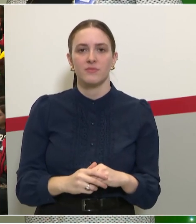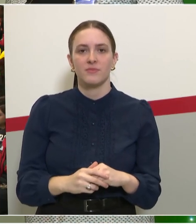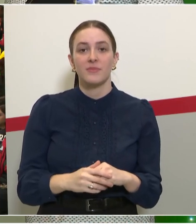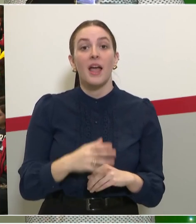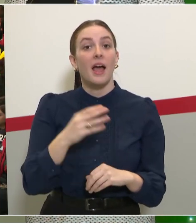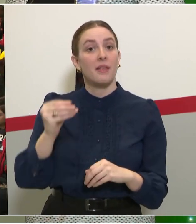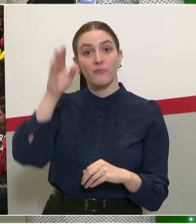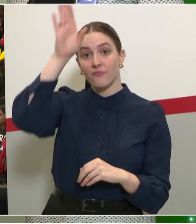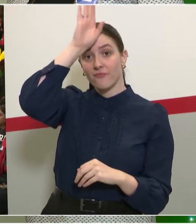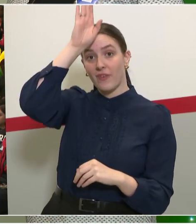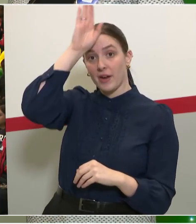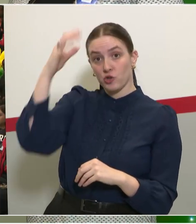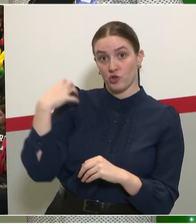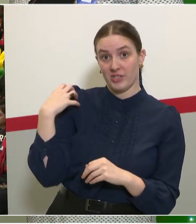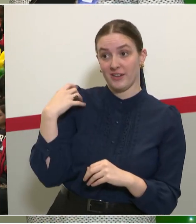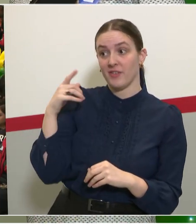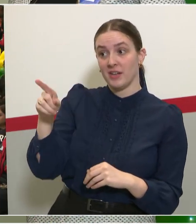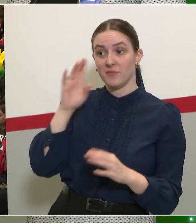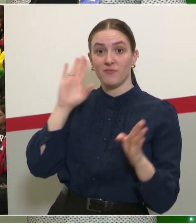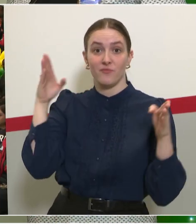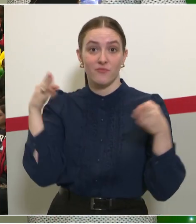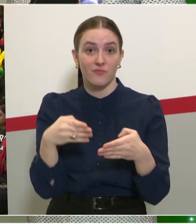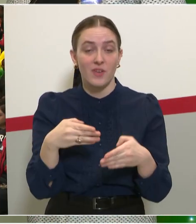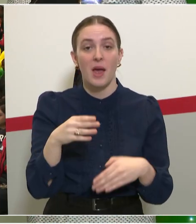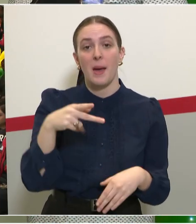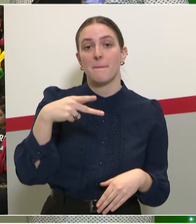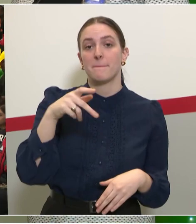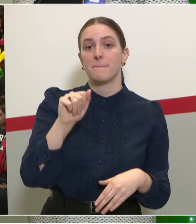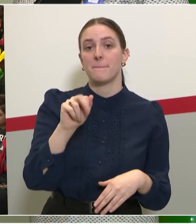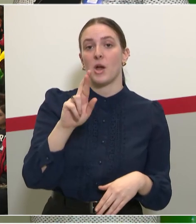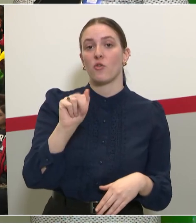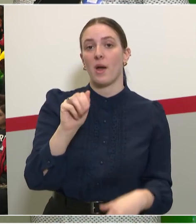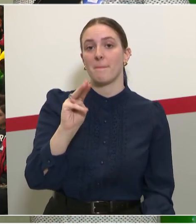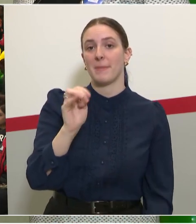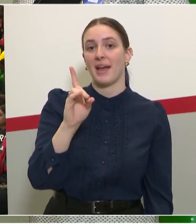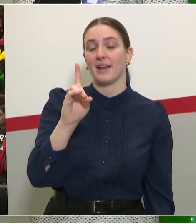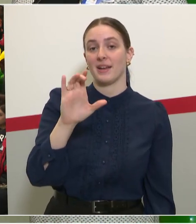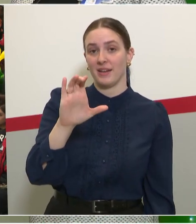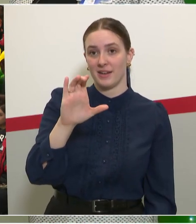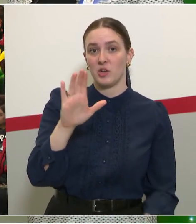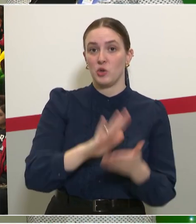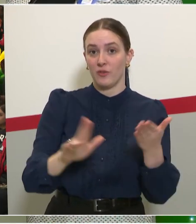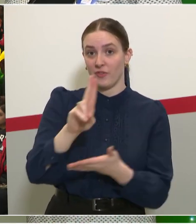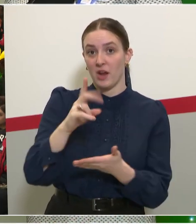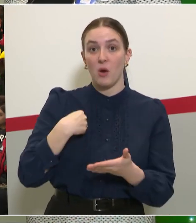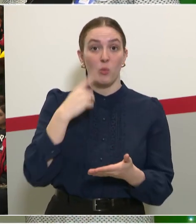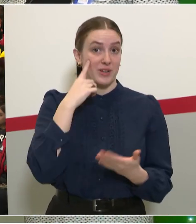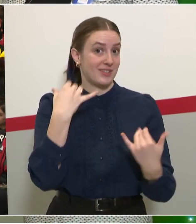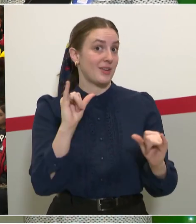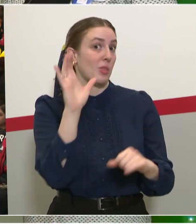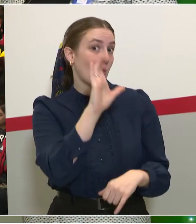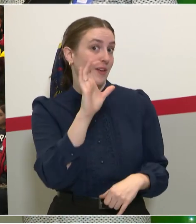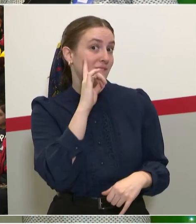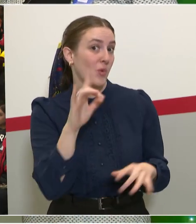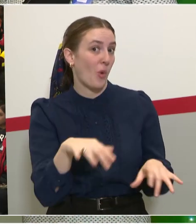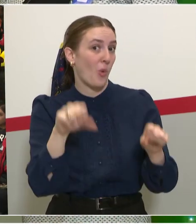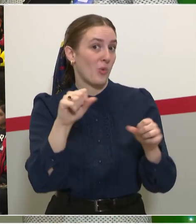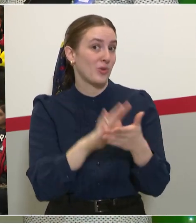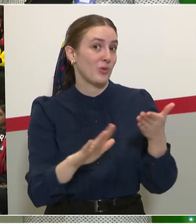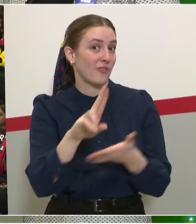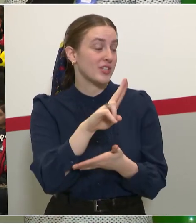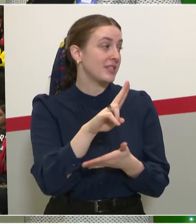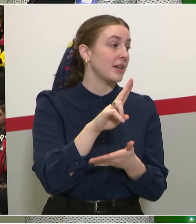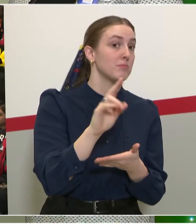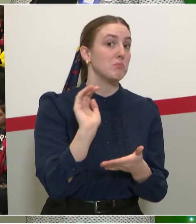very, very focused on a paramedic university. We're looking at for a host site, hint, hint, Howard University, that will help